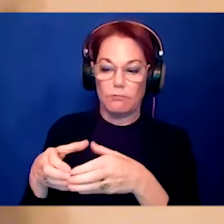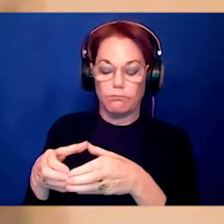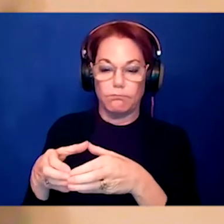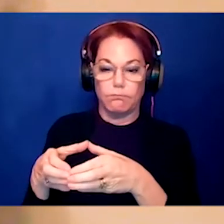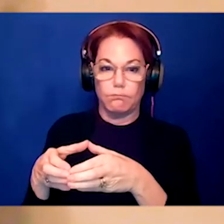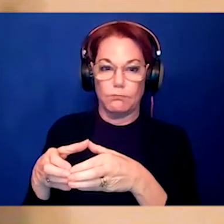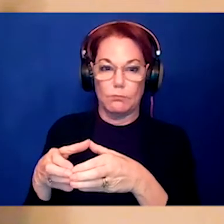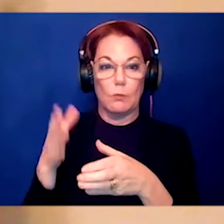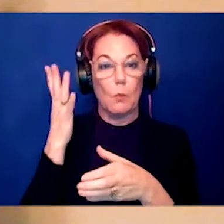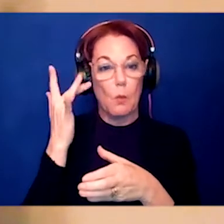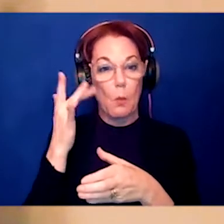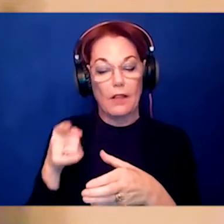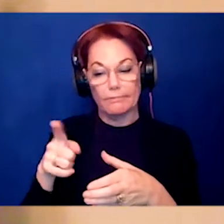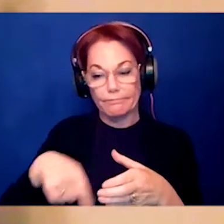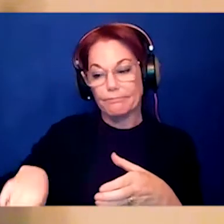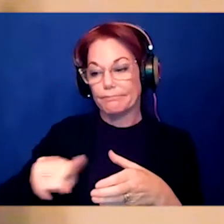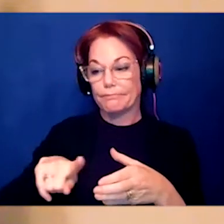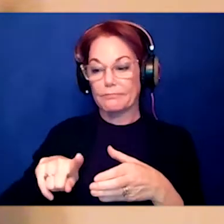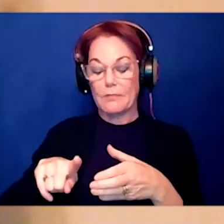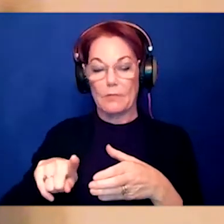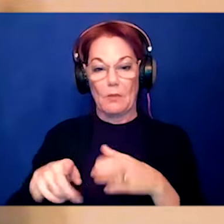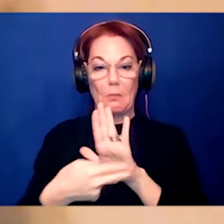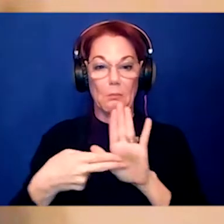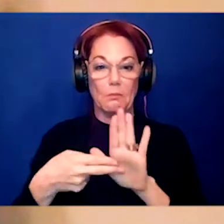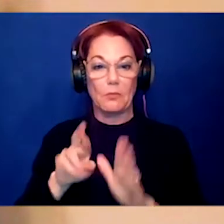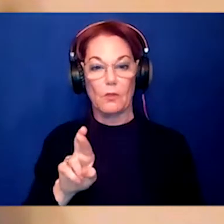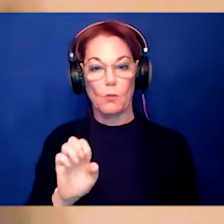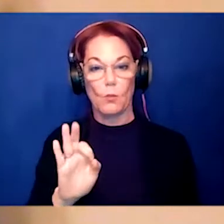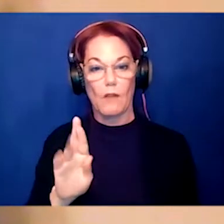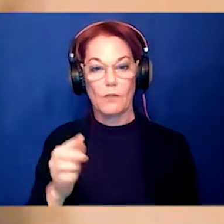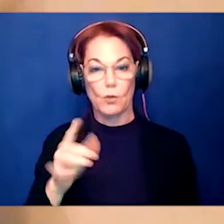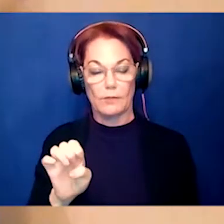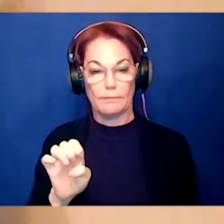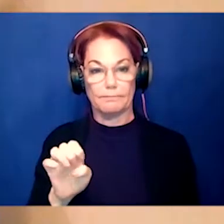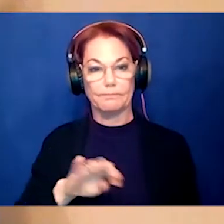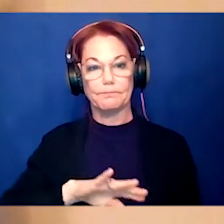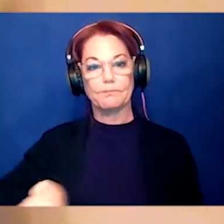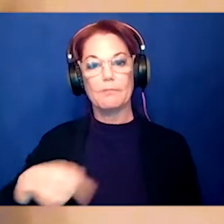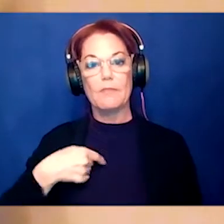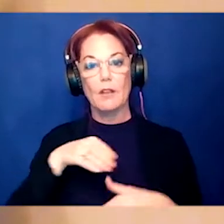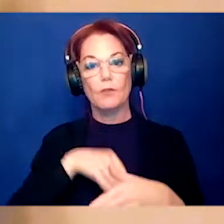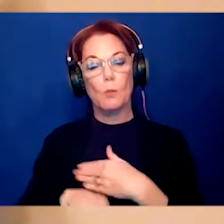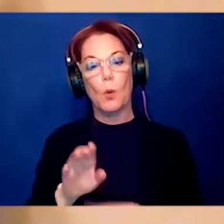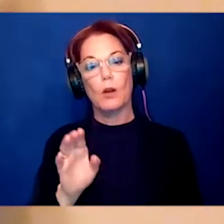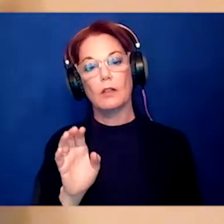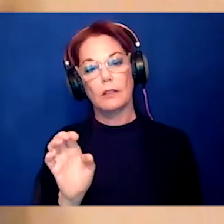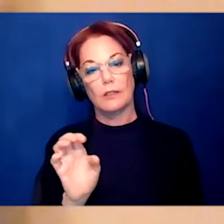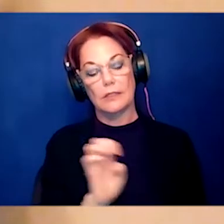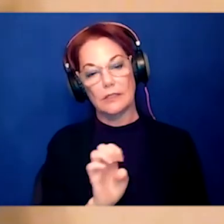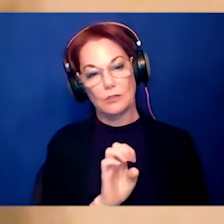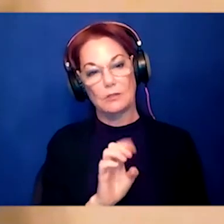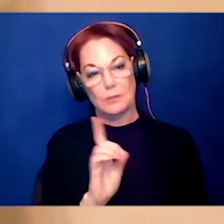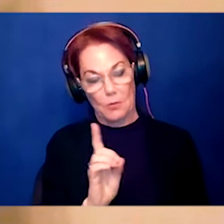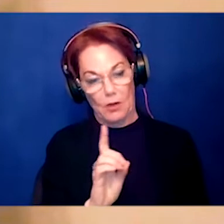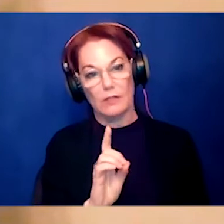change, and are called as the forever refugees. I was born in Eastern Democratic Republic of the Congo in a